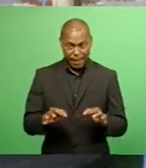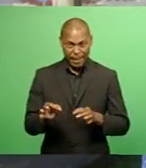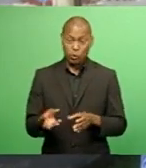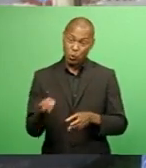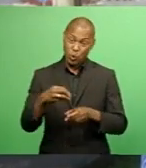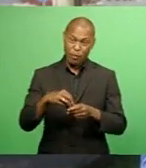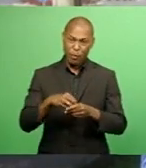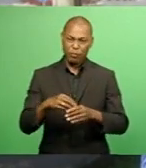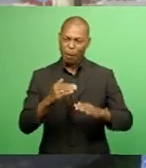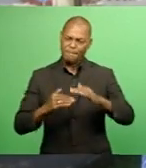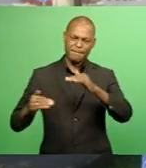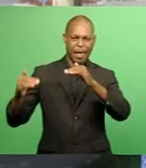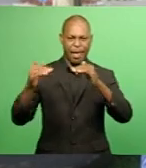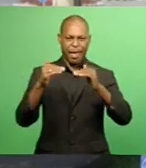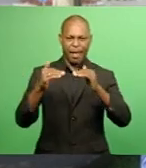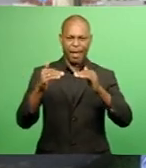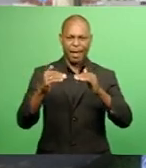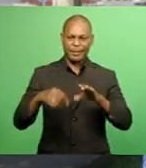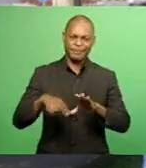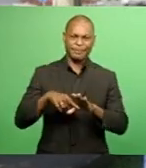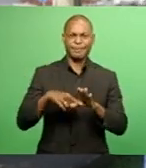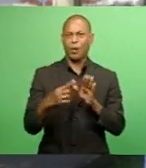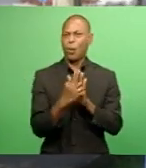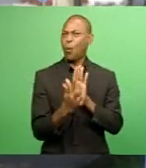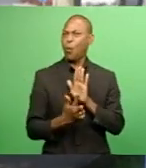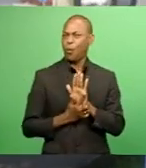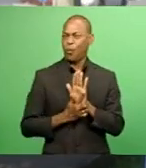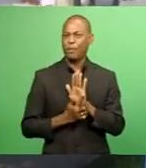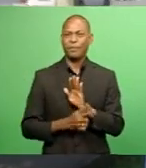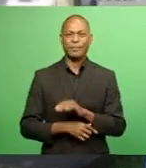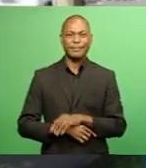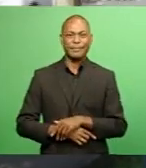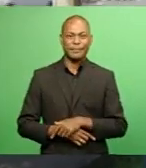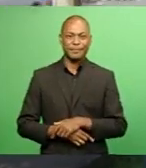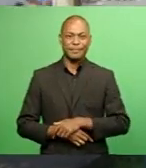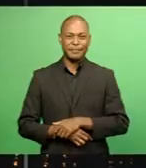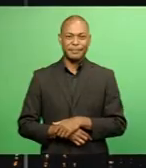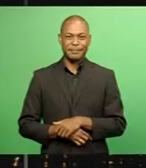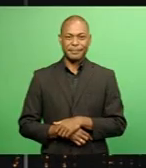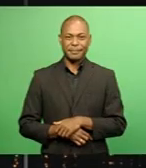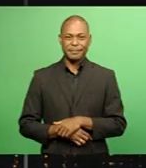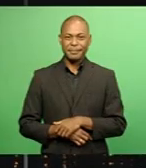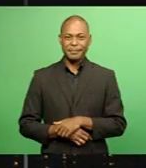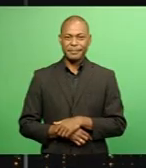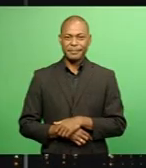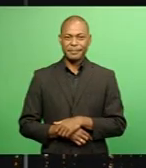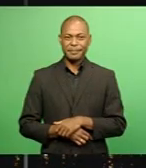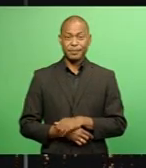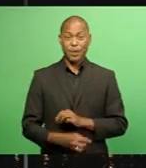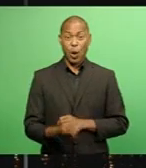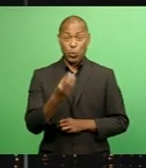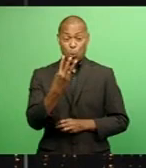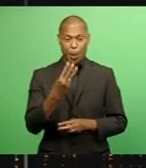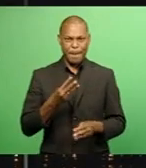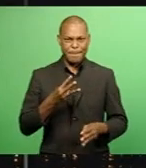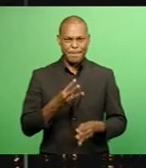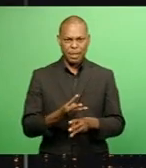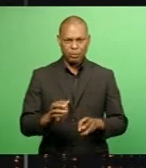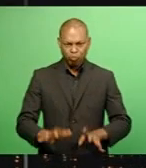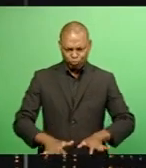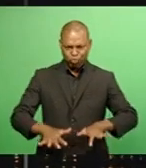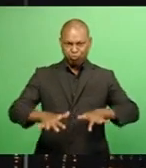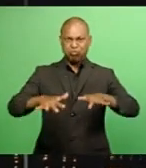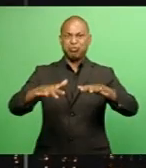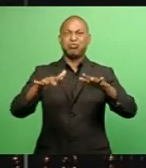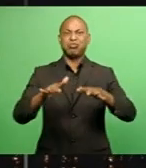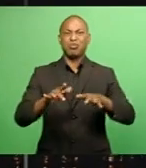fair and within the law. Sainiani Mboila, FBC News. 3 months after rising flood waters